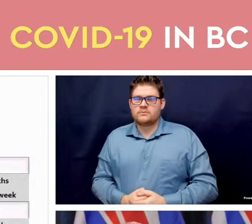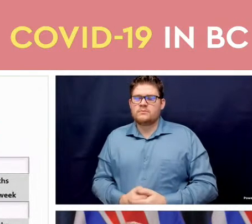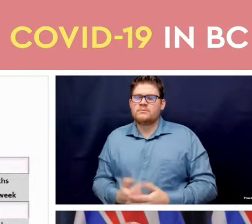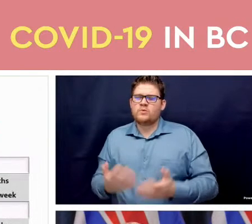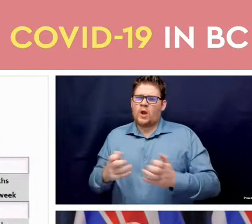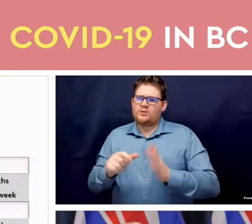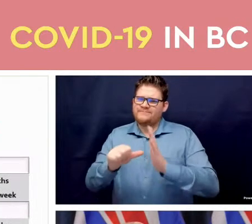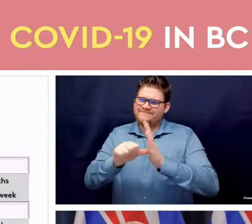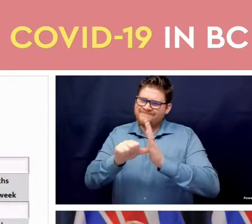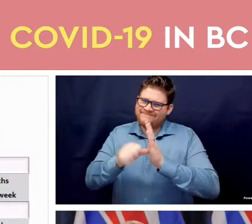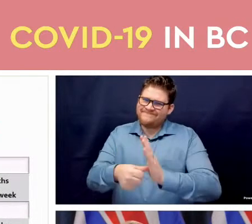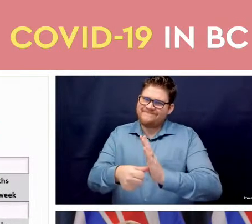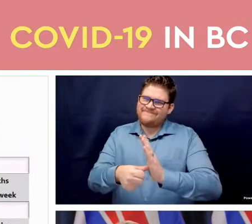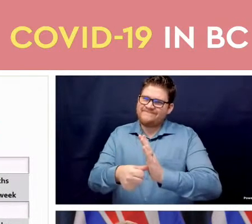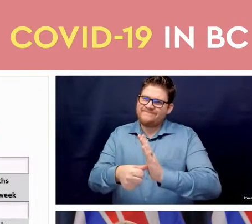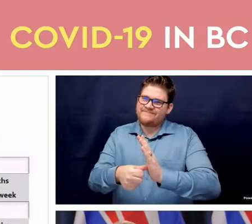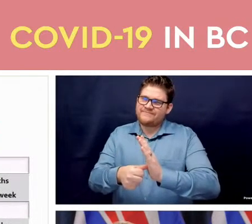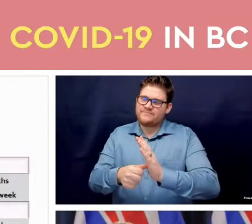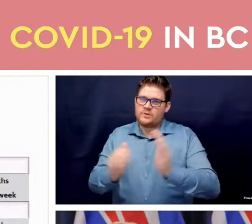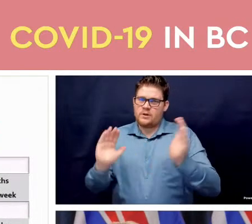much higher.